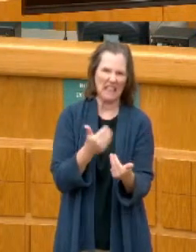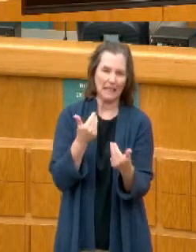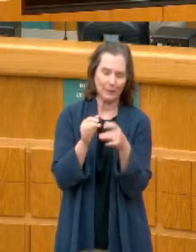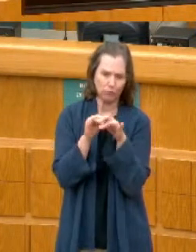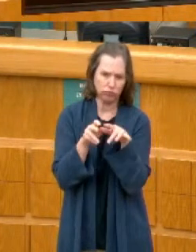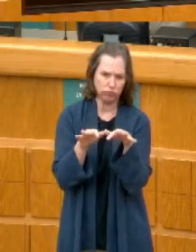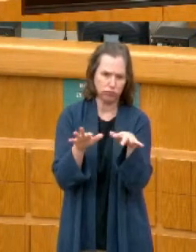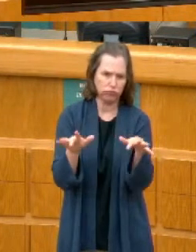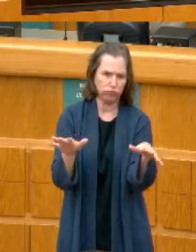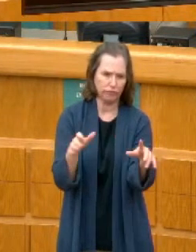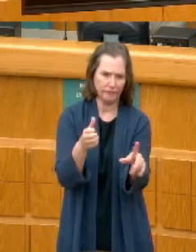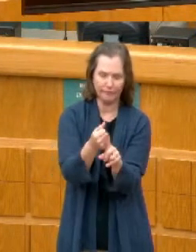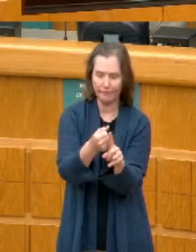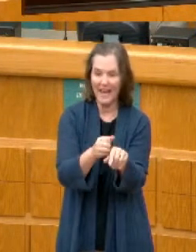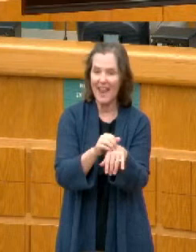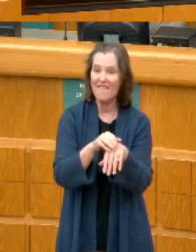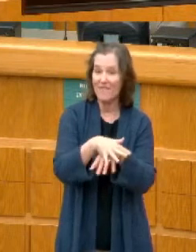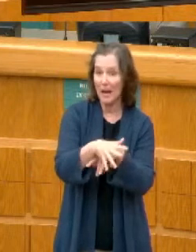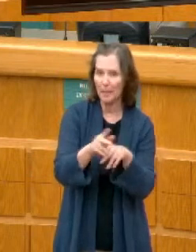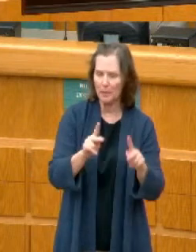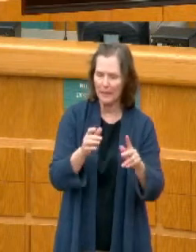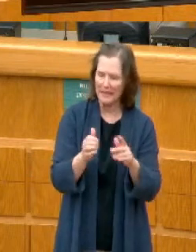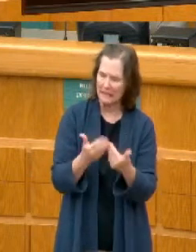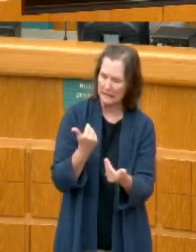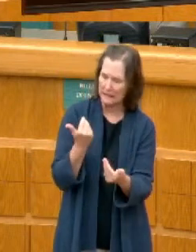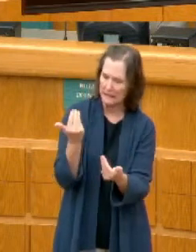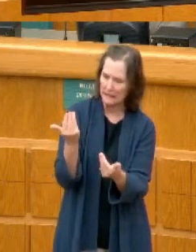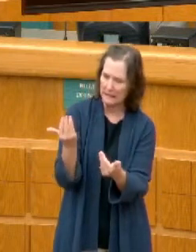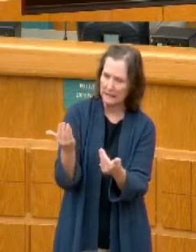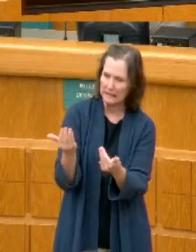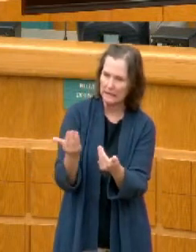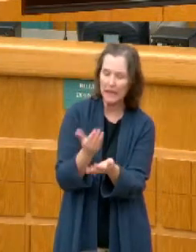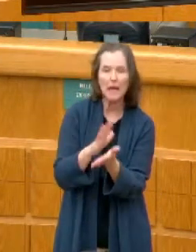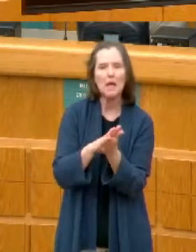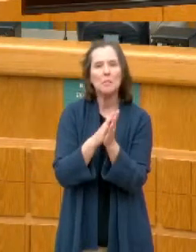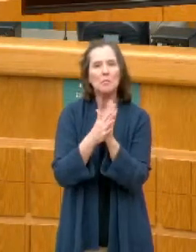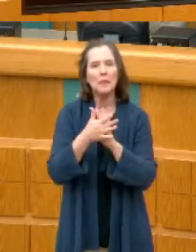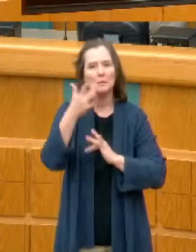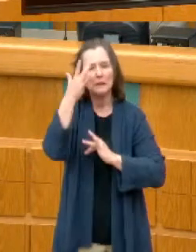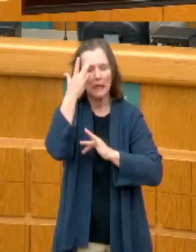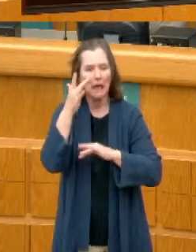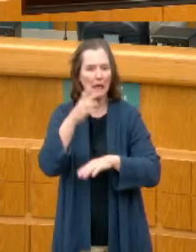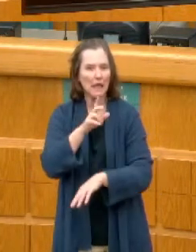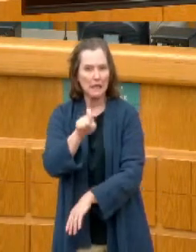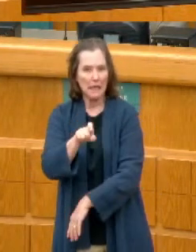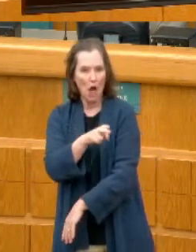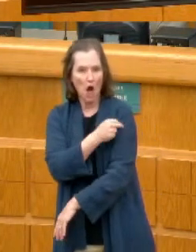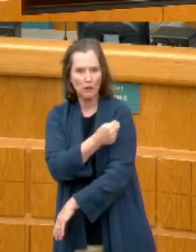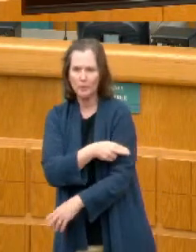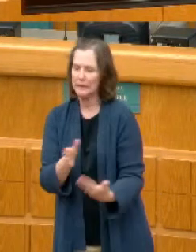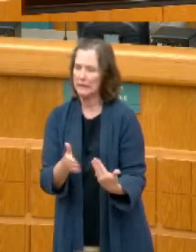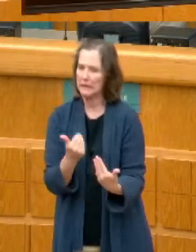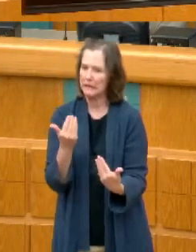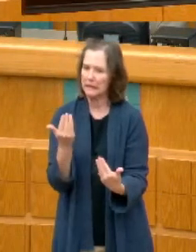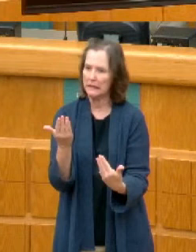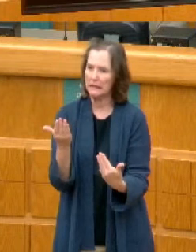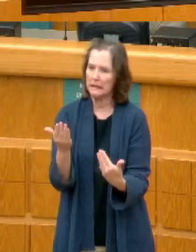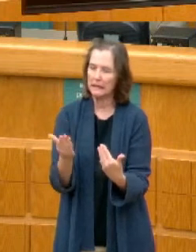to 99% of those currently hospitalized are unvaccinated. Please let me say that